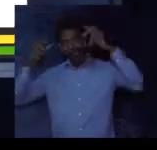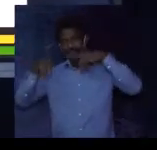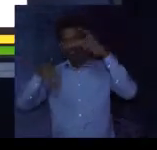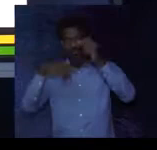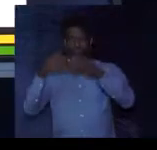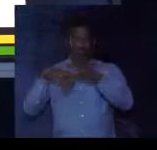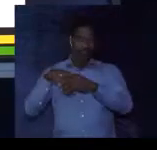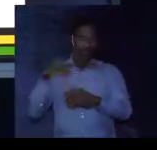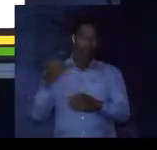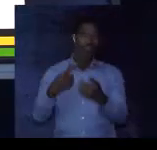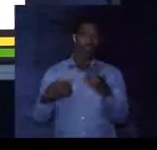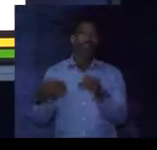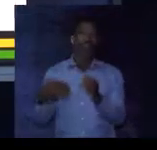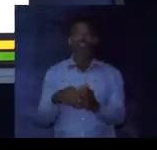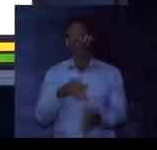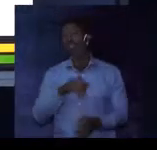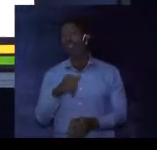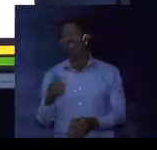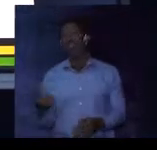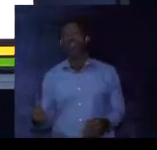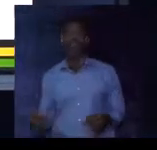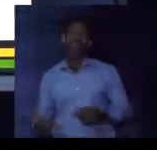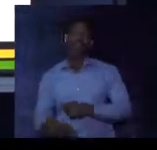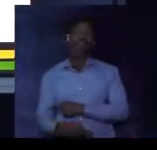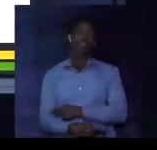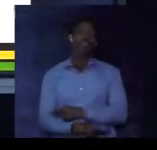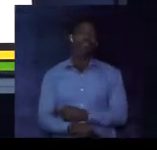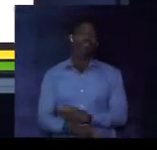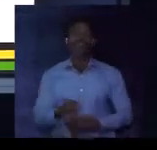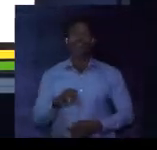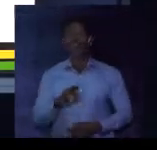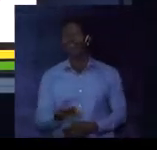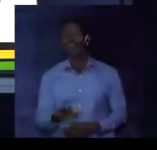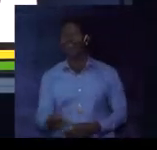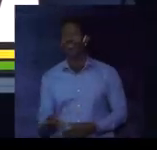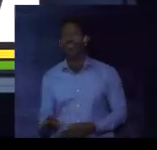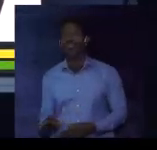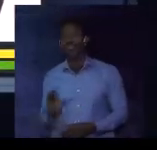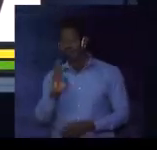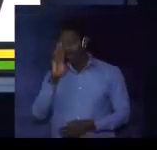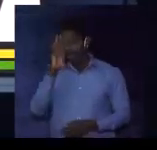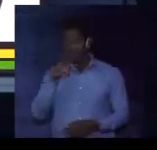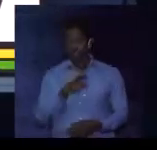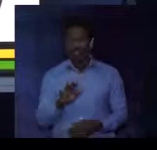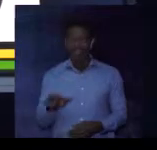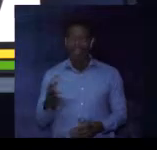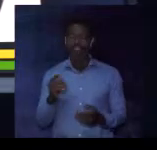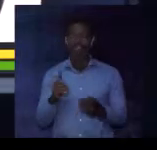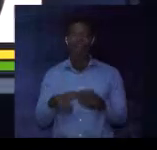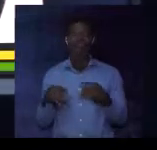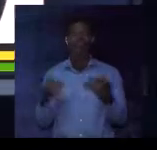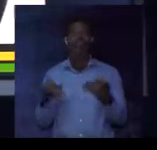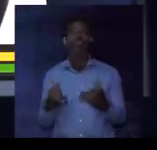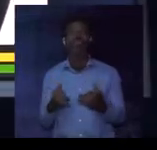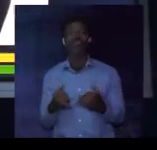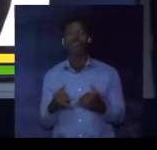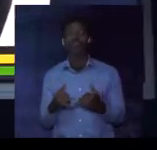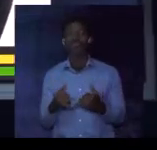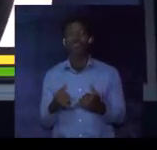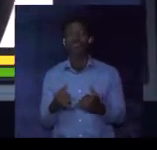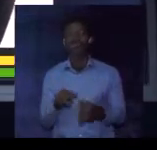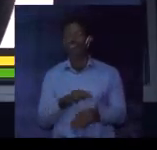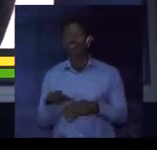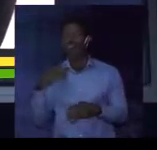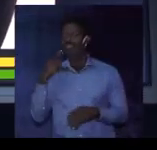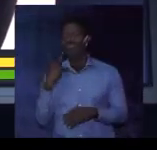Rain, rain, go away, come again another day. Brilliant children want